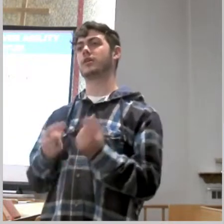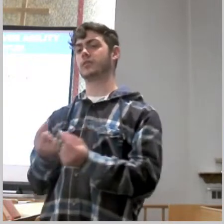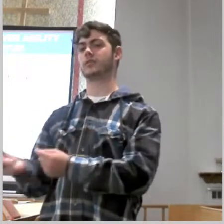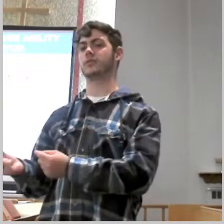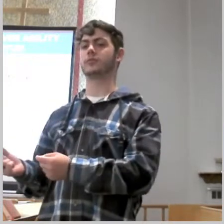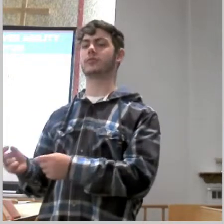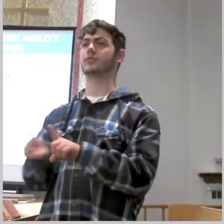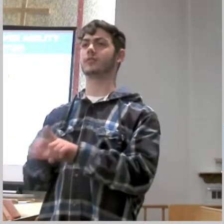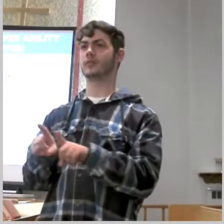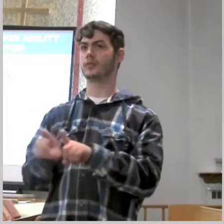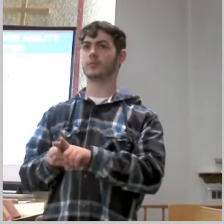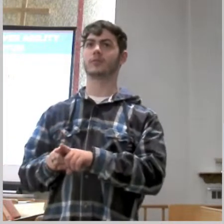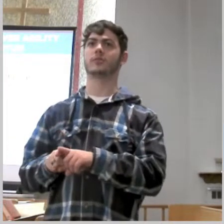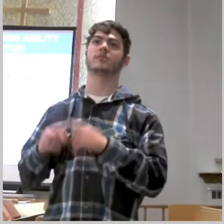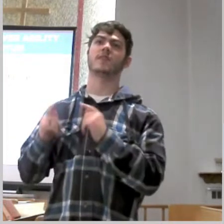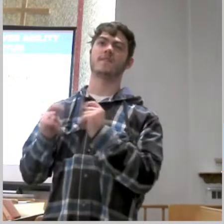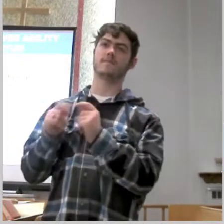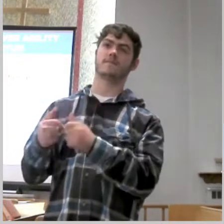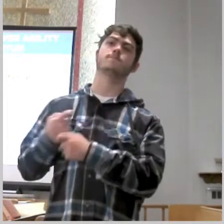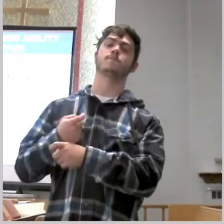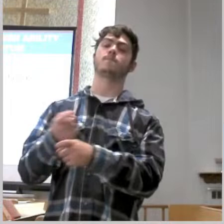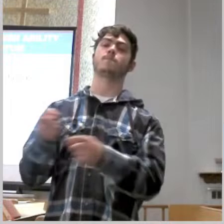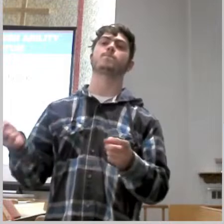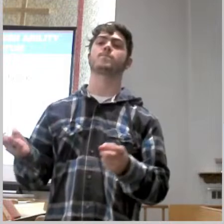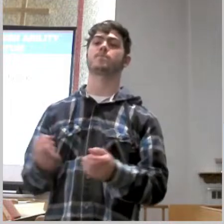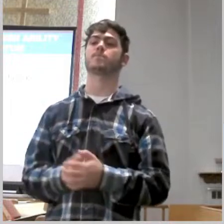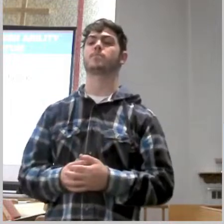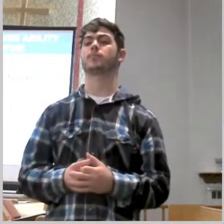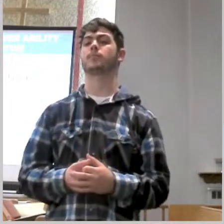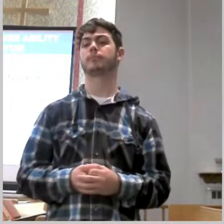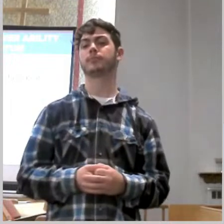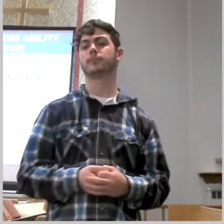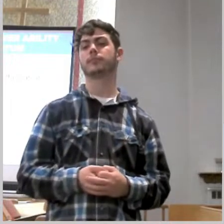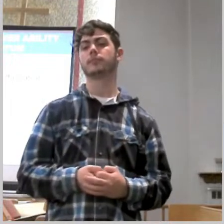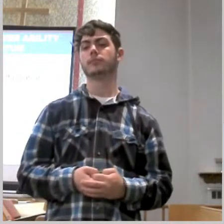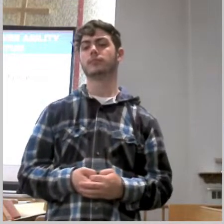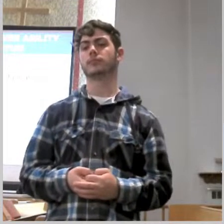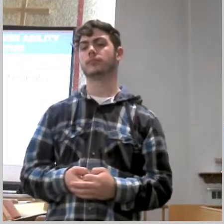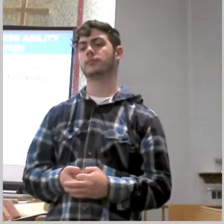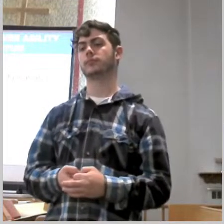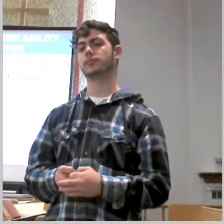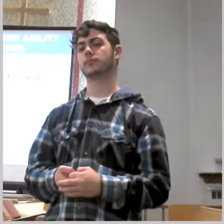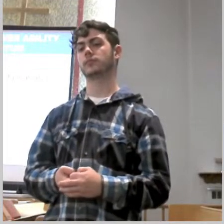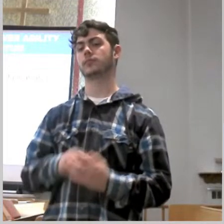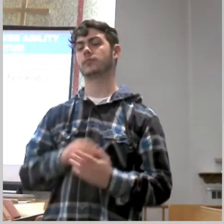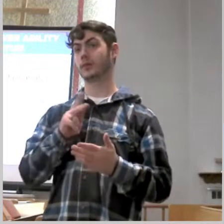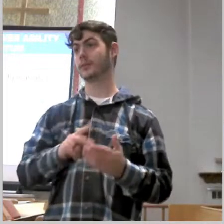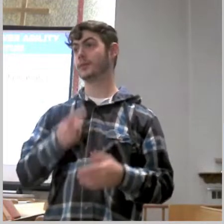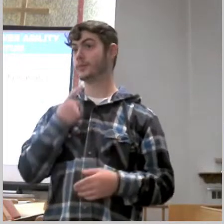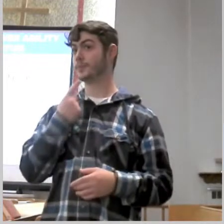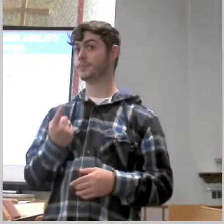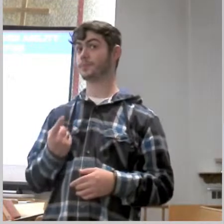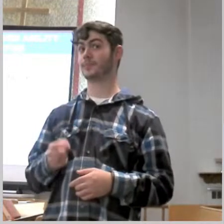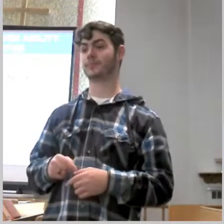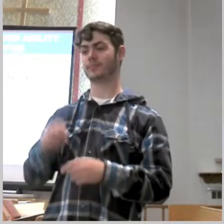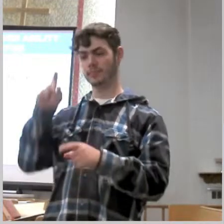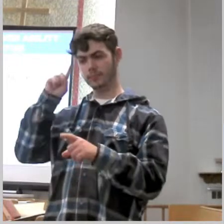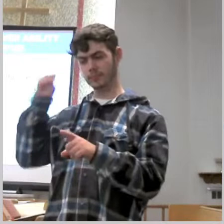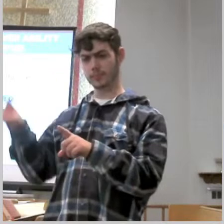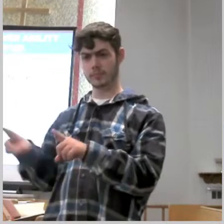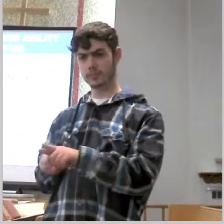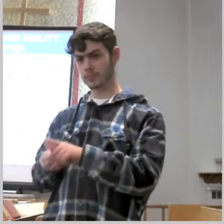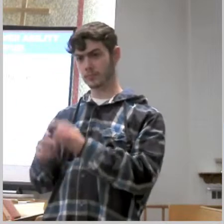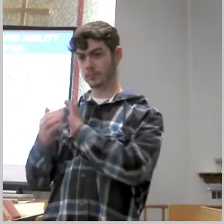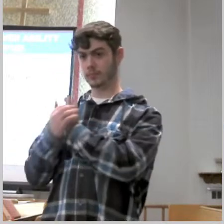He says here, I testify that according to their ability. Notice what he says. According to their